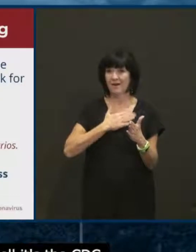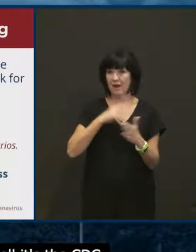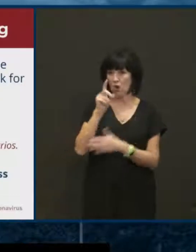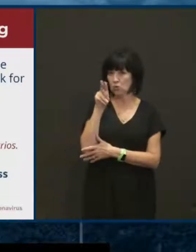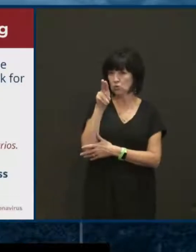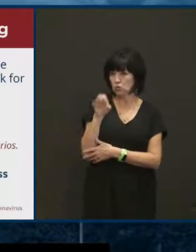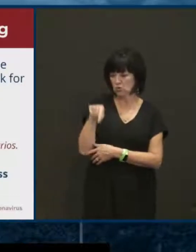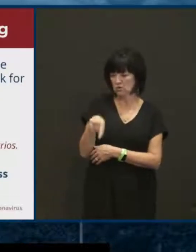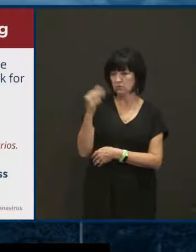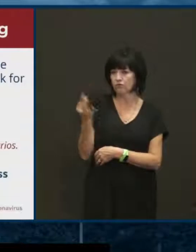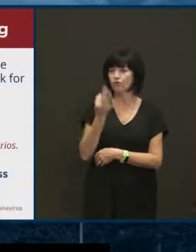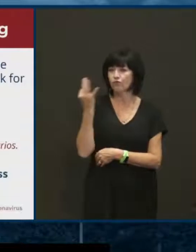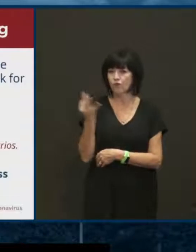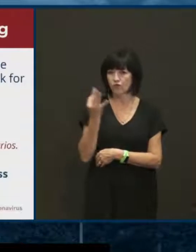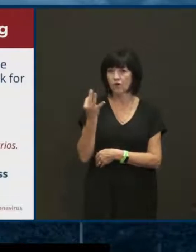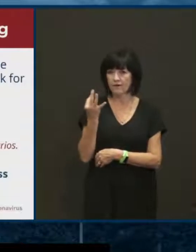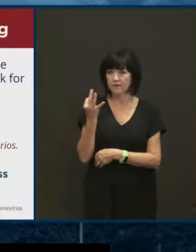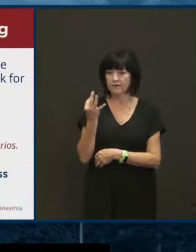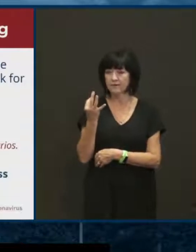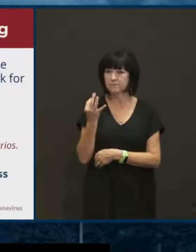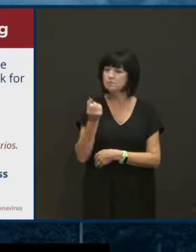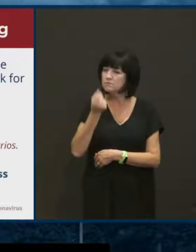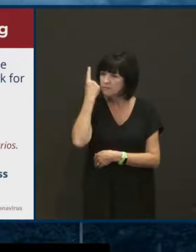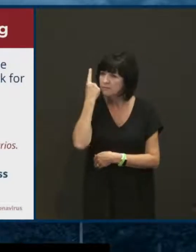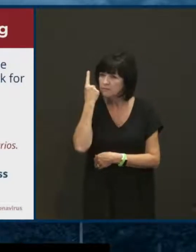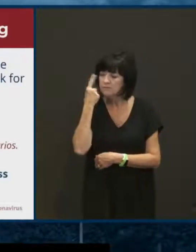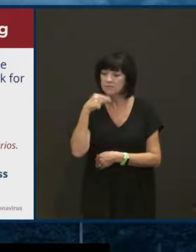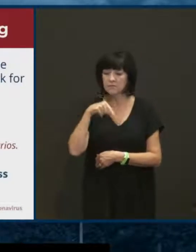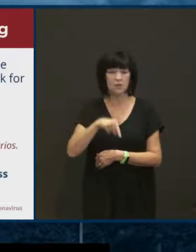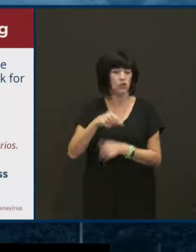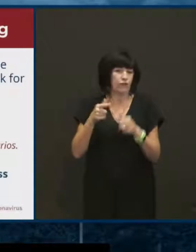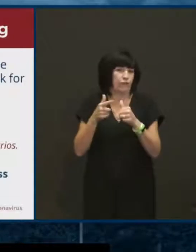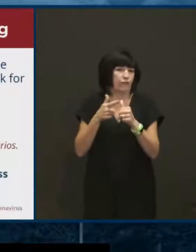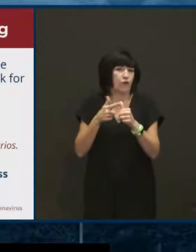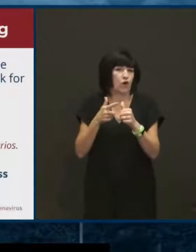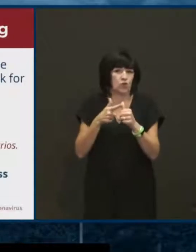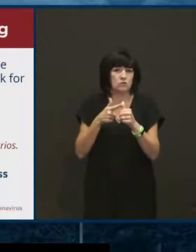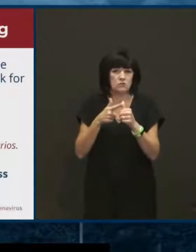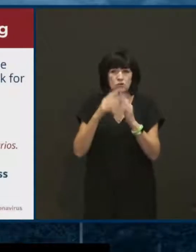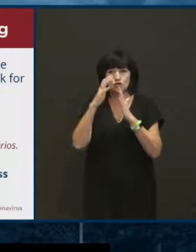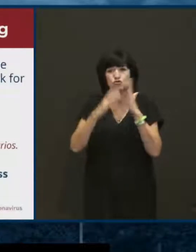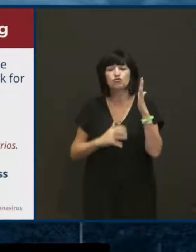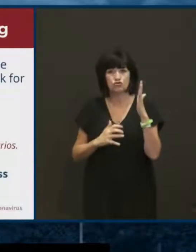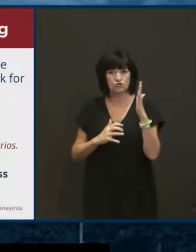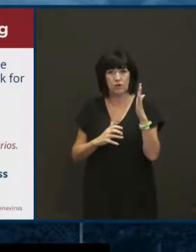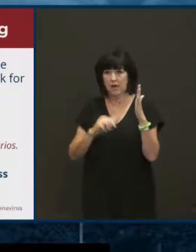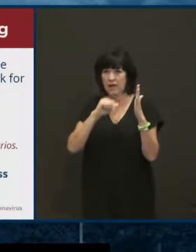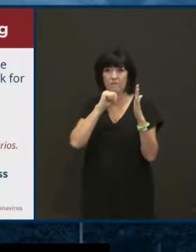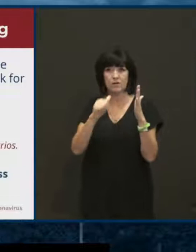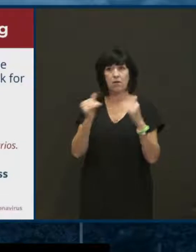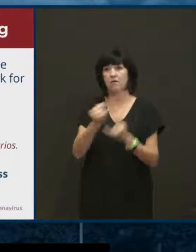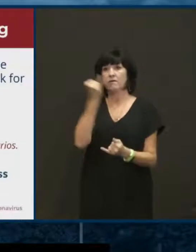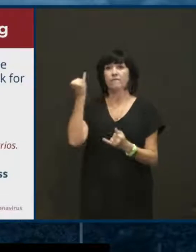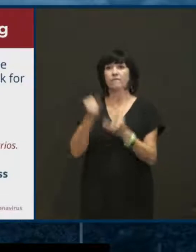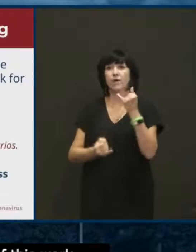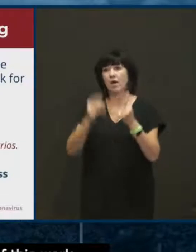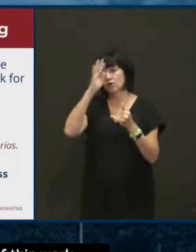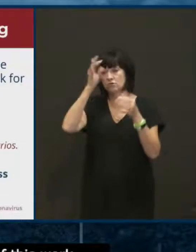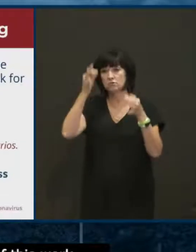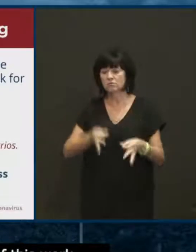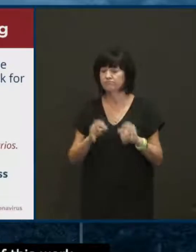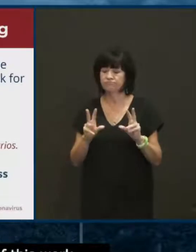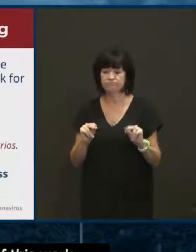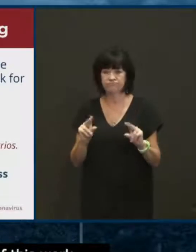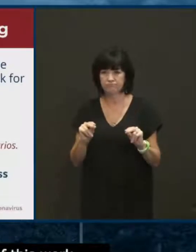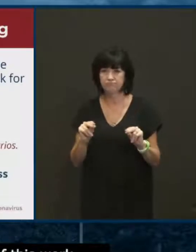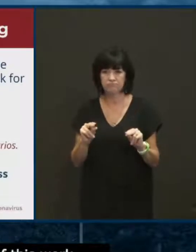Friday. Again, it's a very early iteration of this work. There's still a lot of unknowns